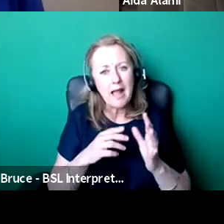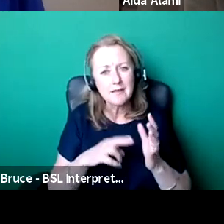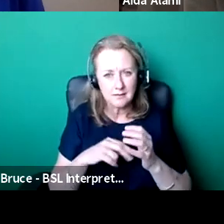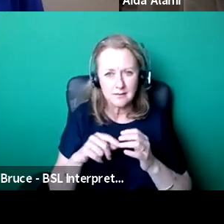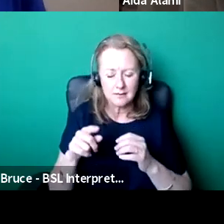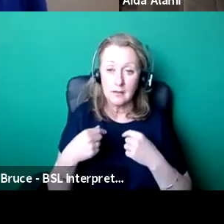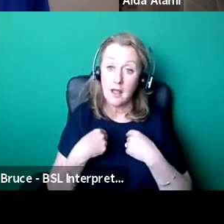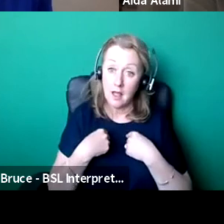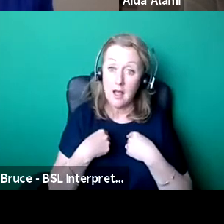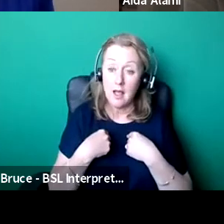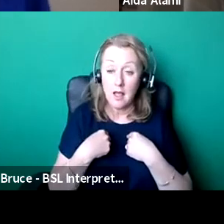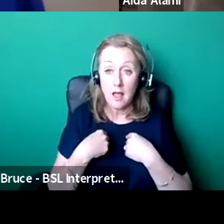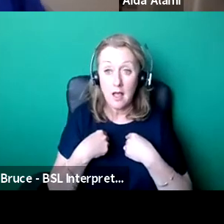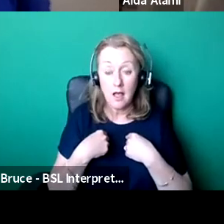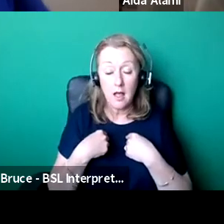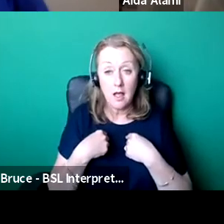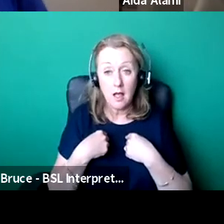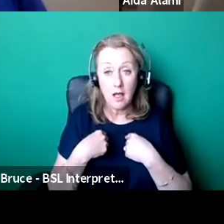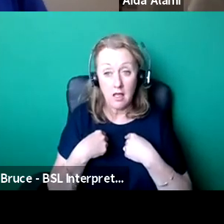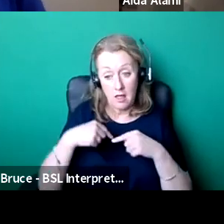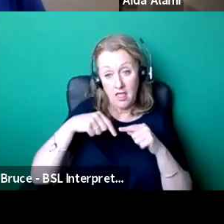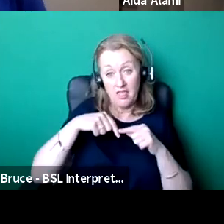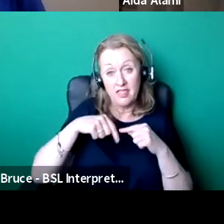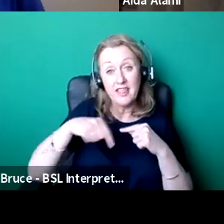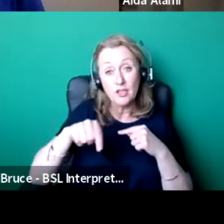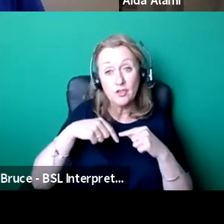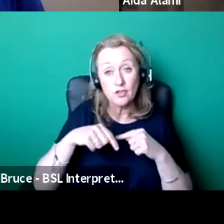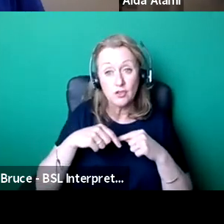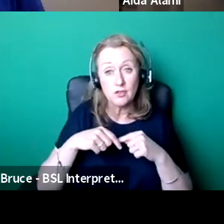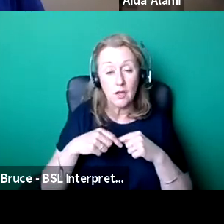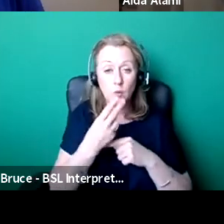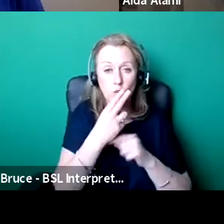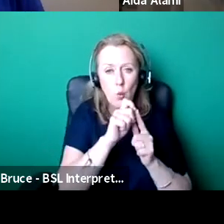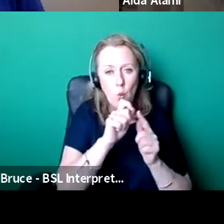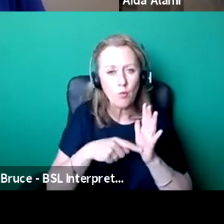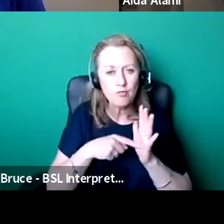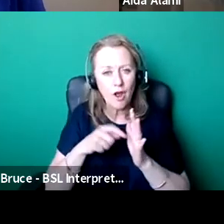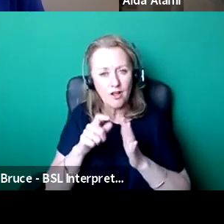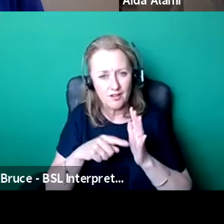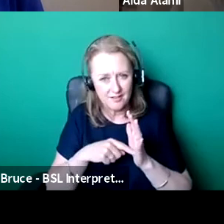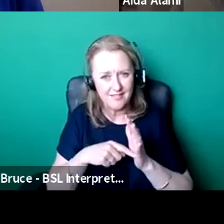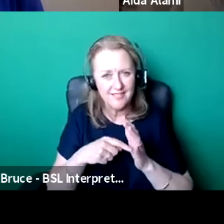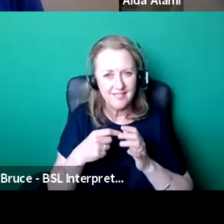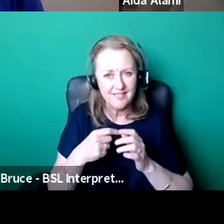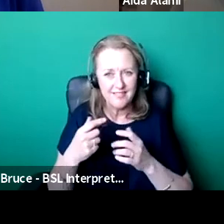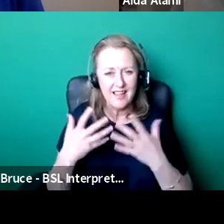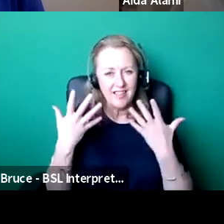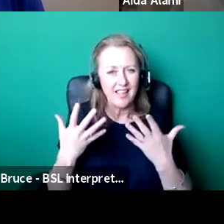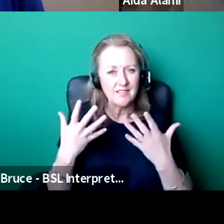So as I said, this year I was working two projects related to 10 years after the Arab